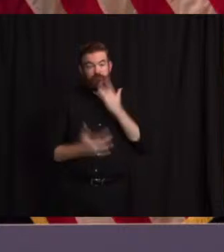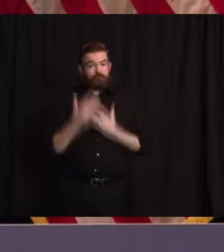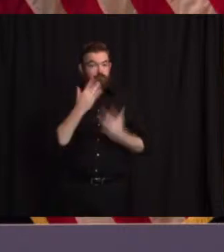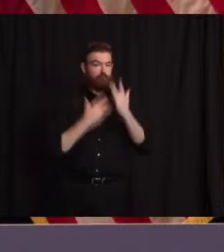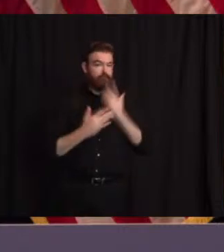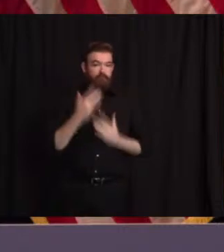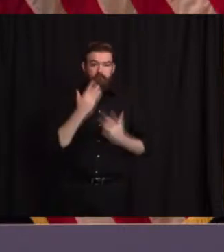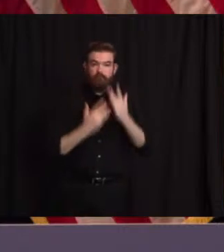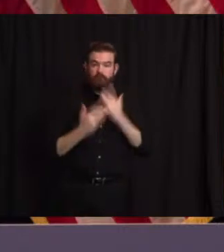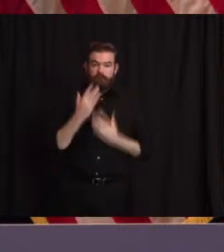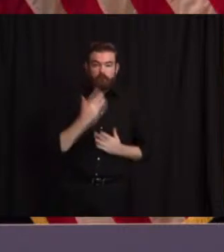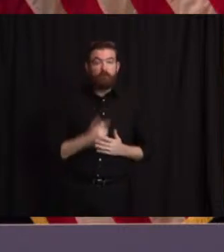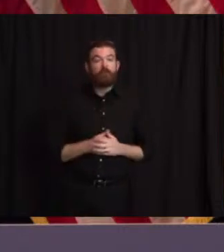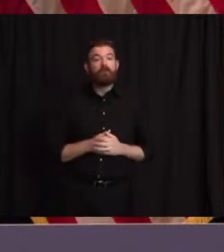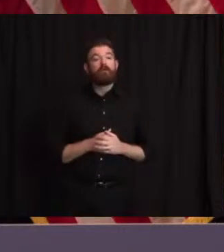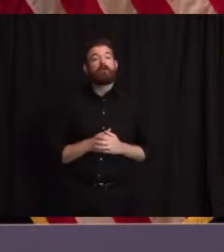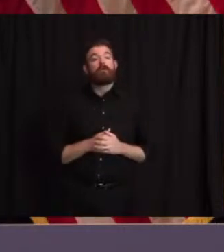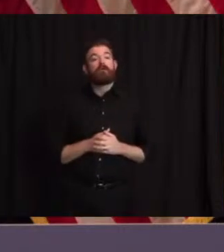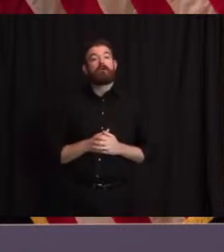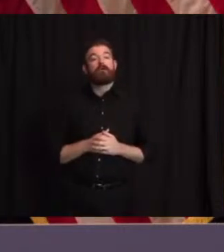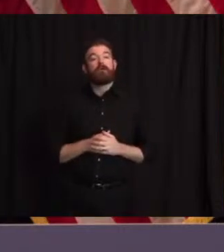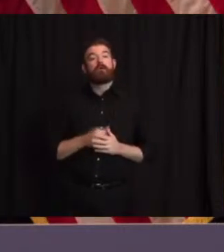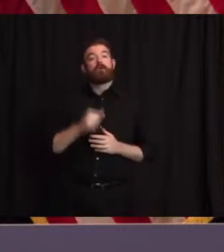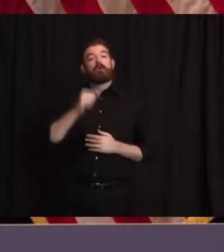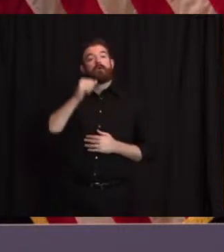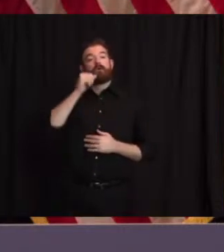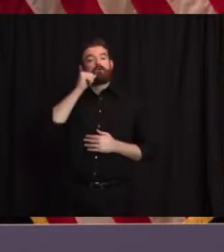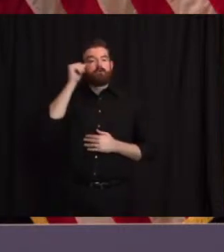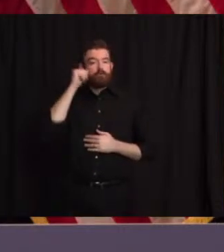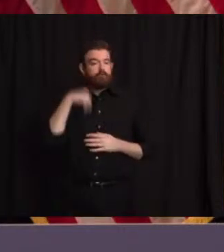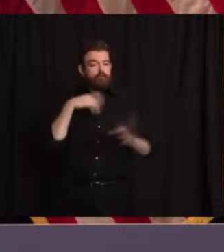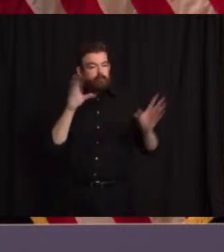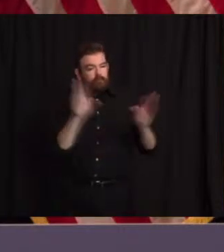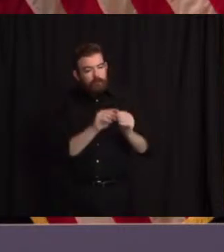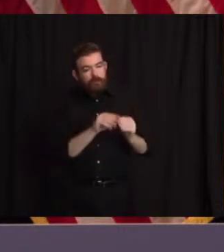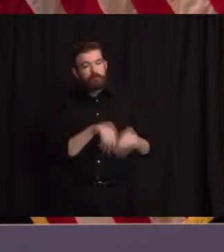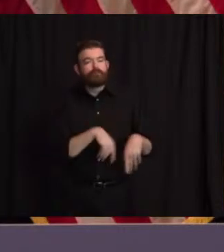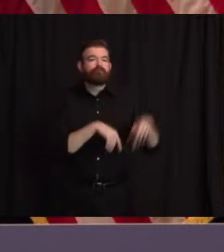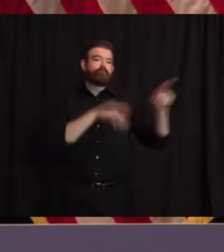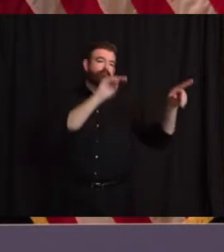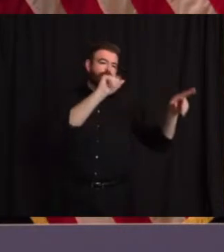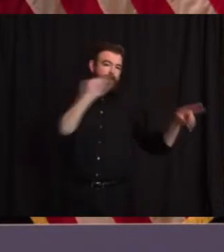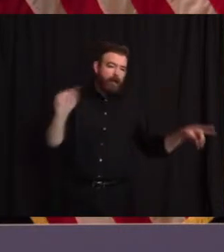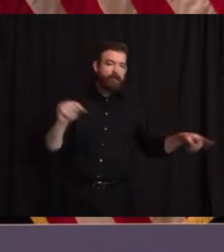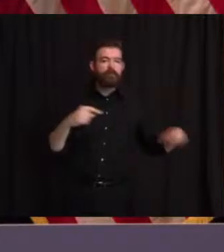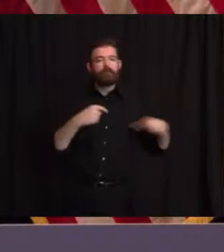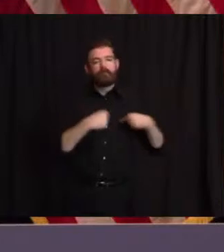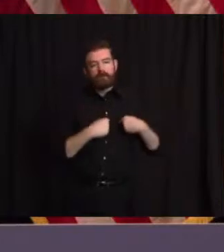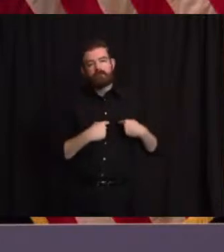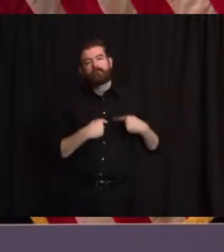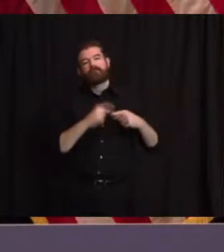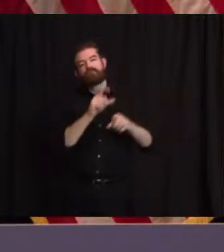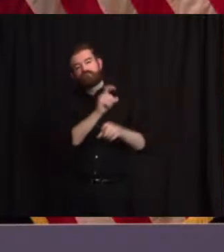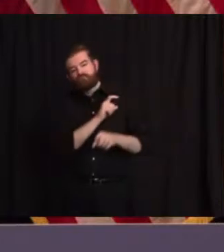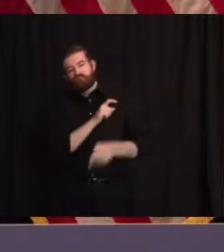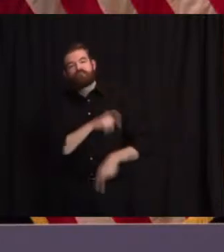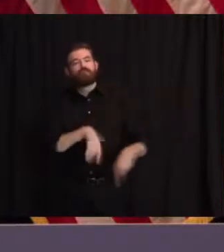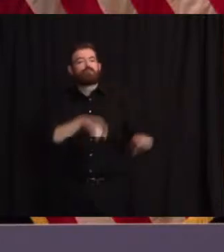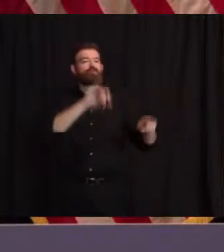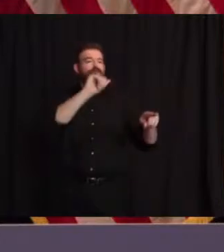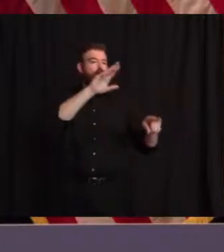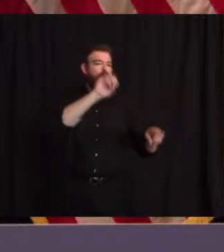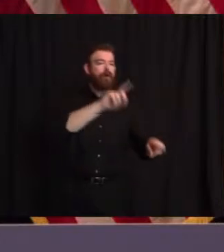Callahan, the Attorney General, Matt, George Helmy, myself, Jen Davenport, number two at in the Justice